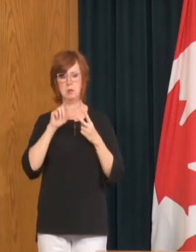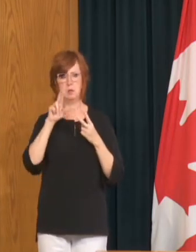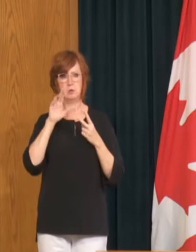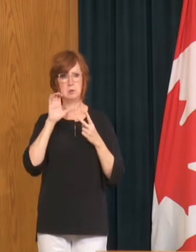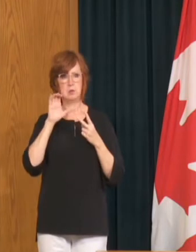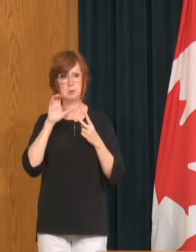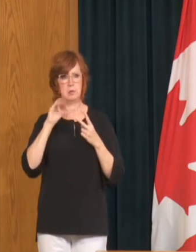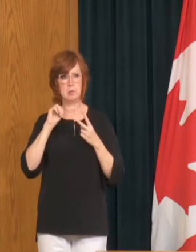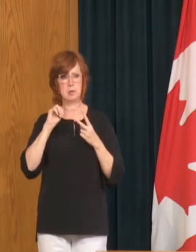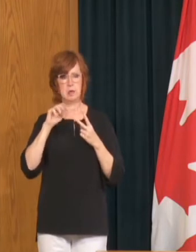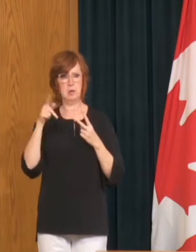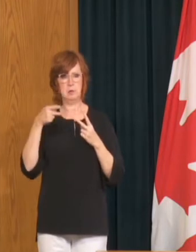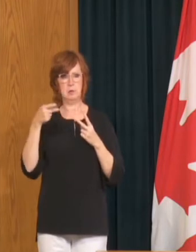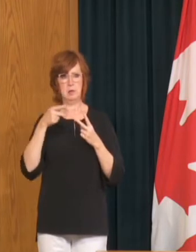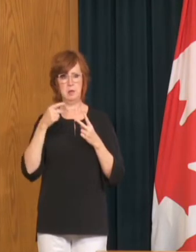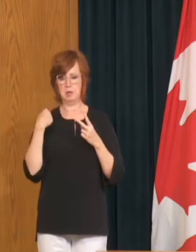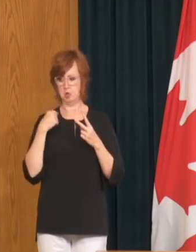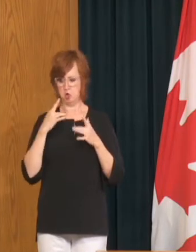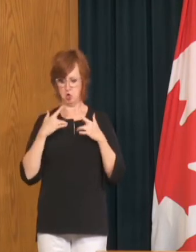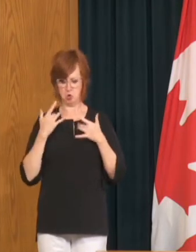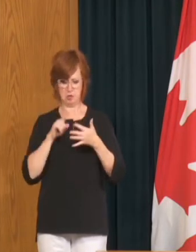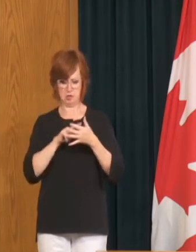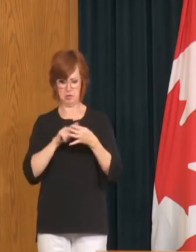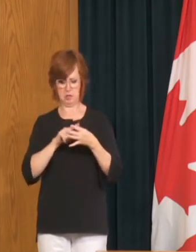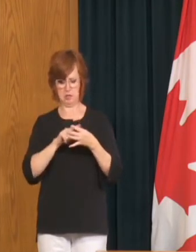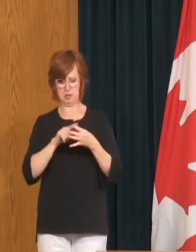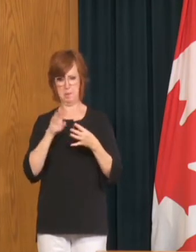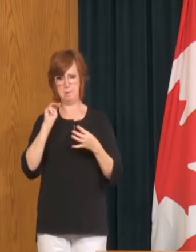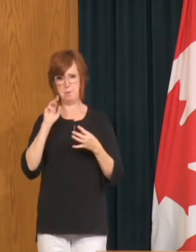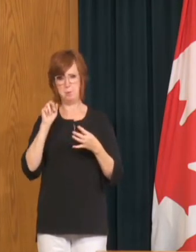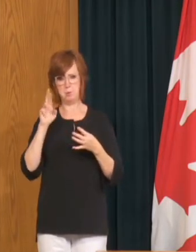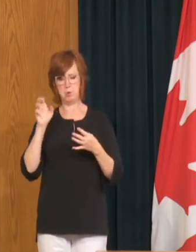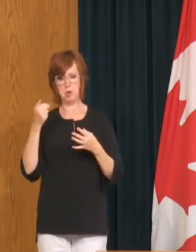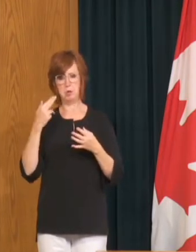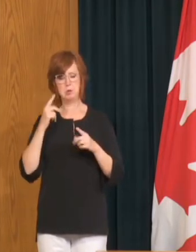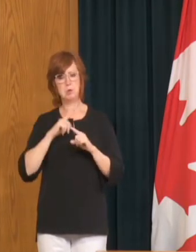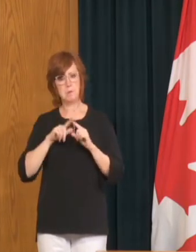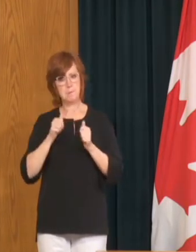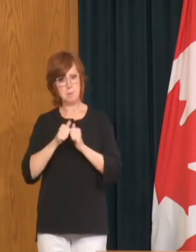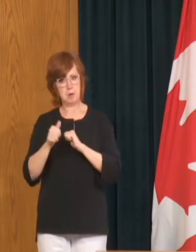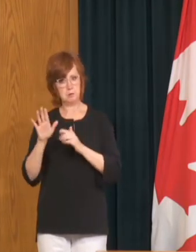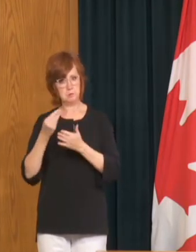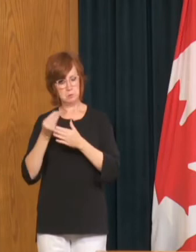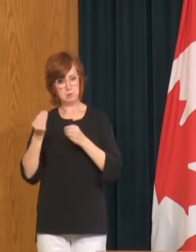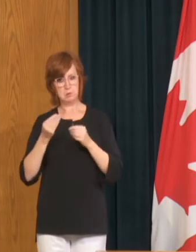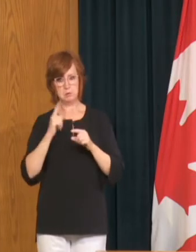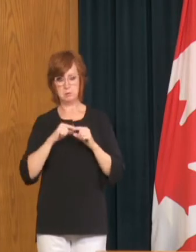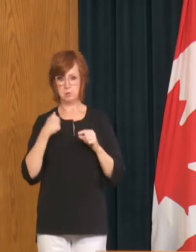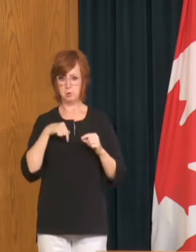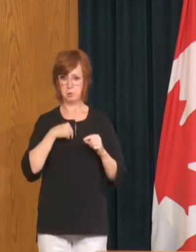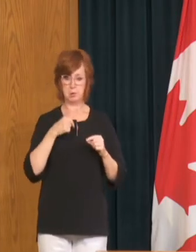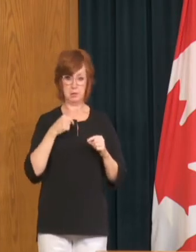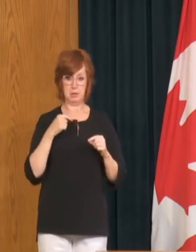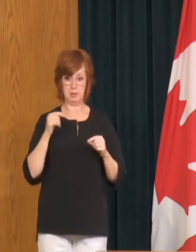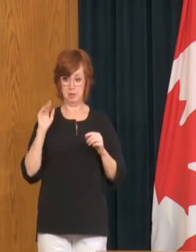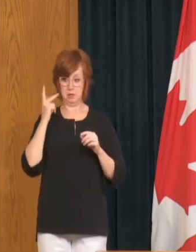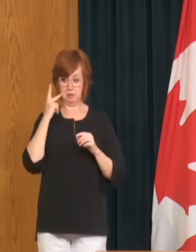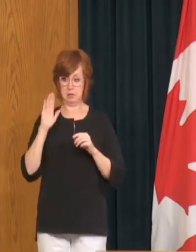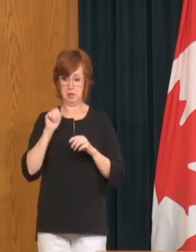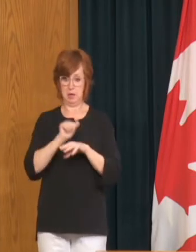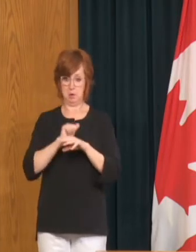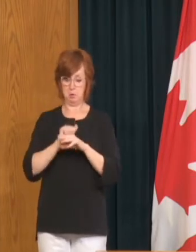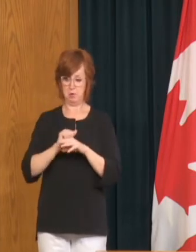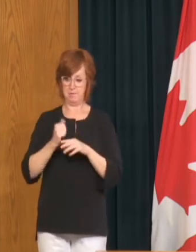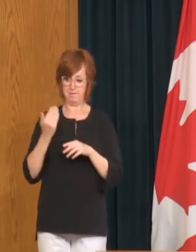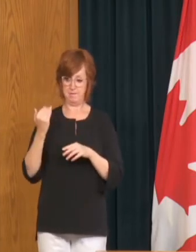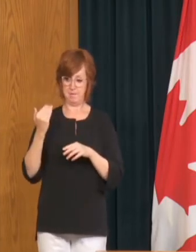was in early March. But we see even a province like Alberta looking at $15 to $20 billion